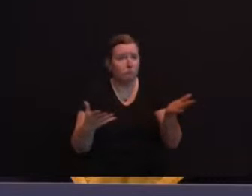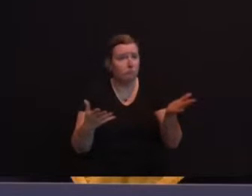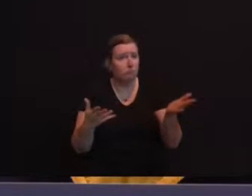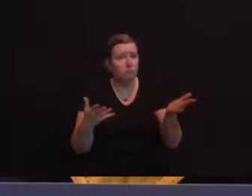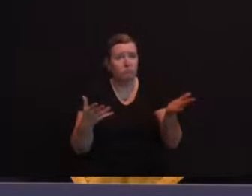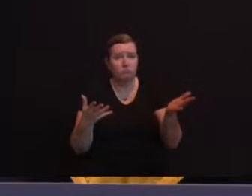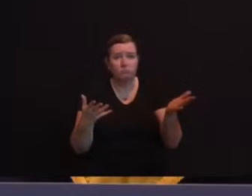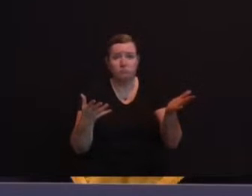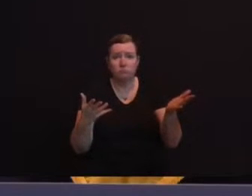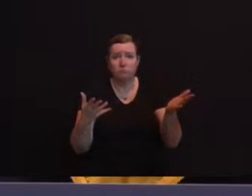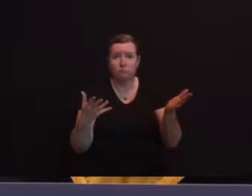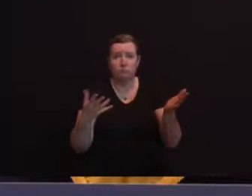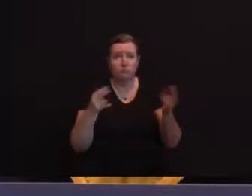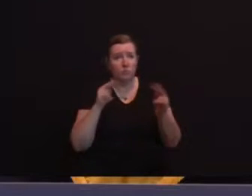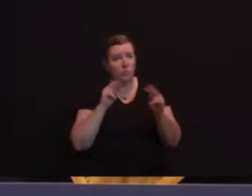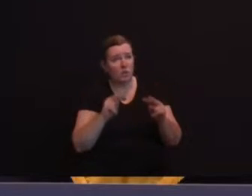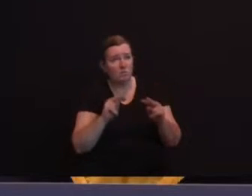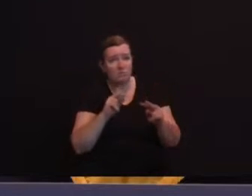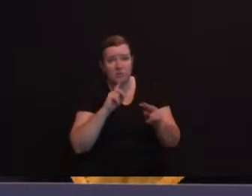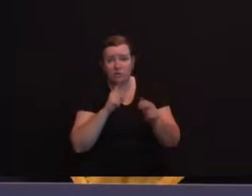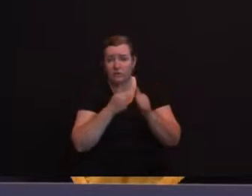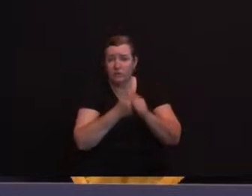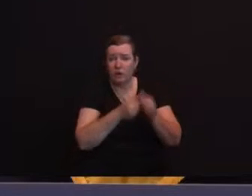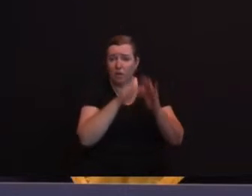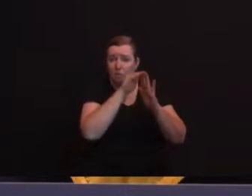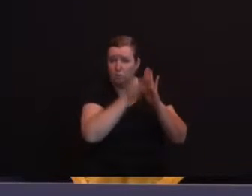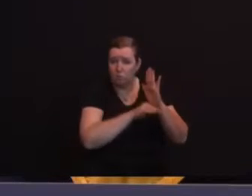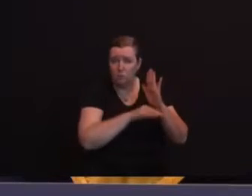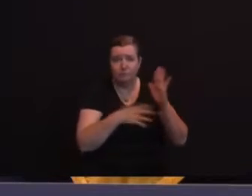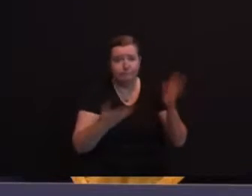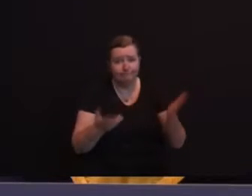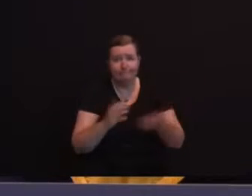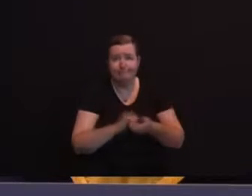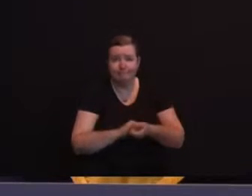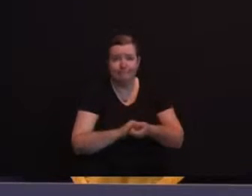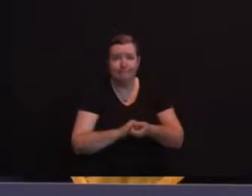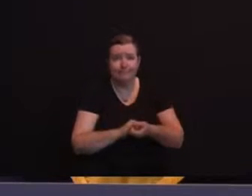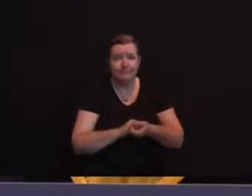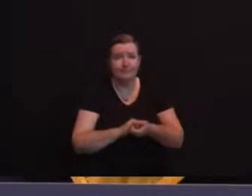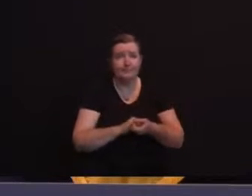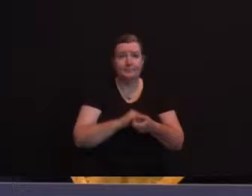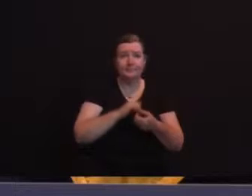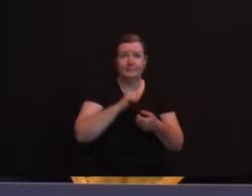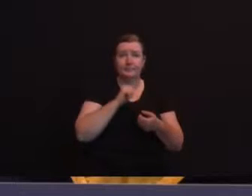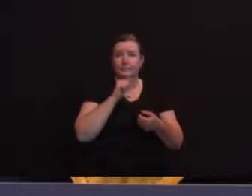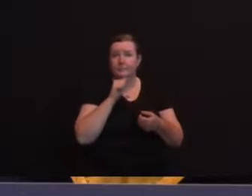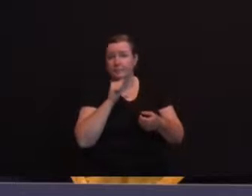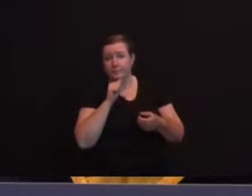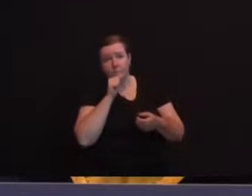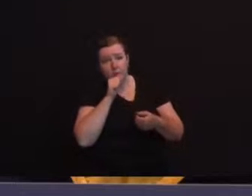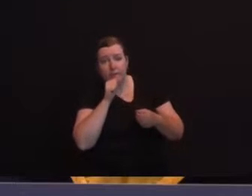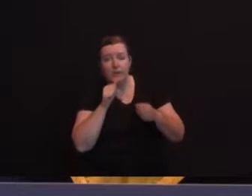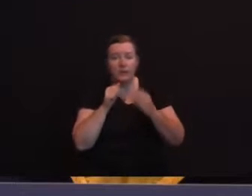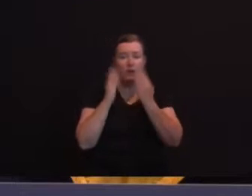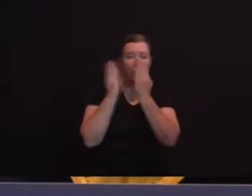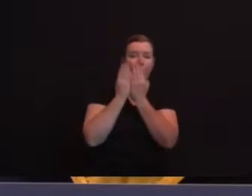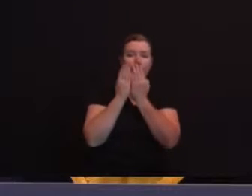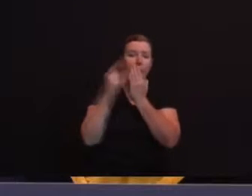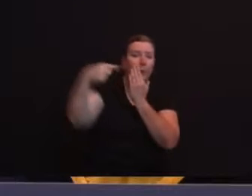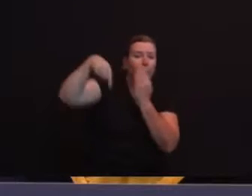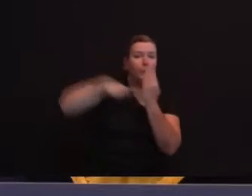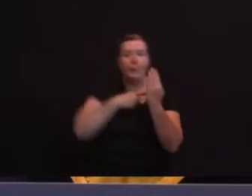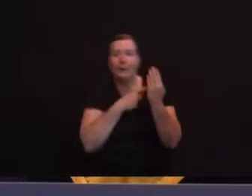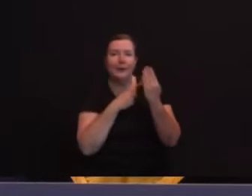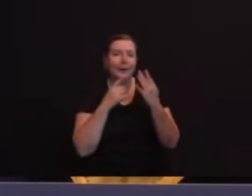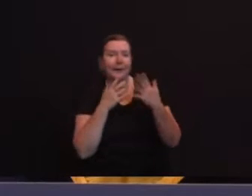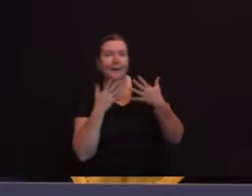enforcement. But there's no question, behind private doors, it's harder. It is harder, and which is why we're